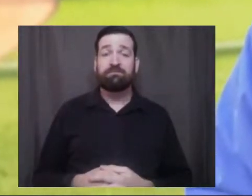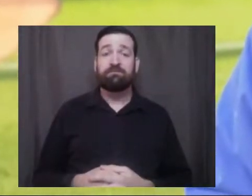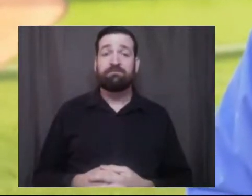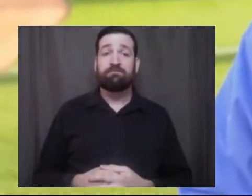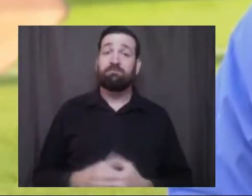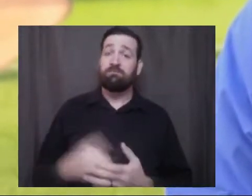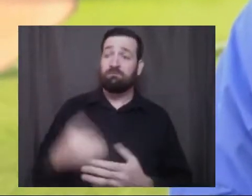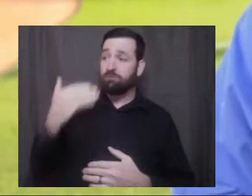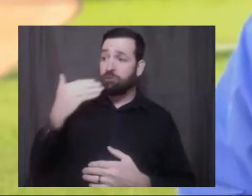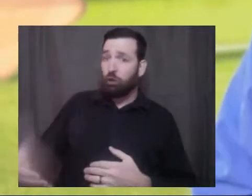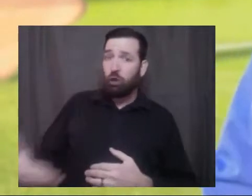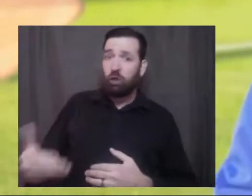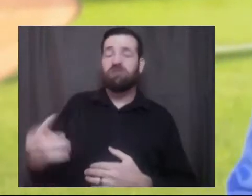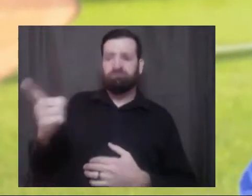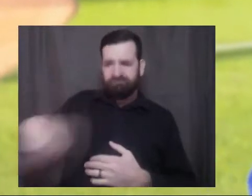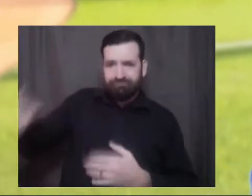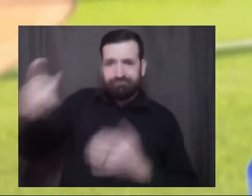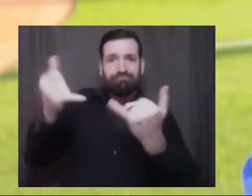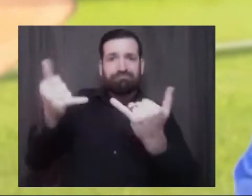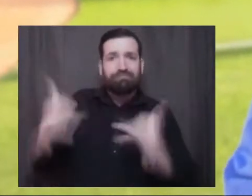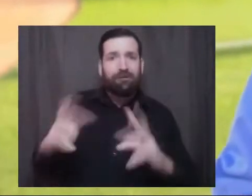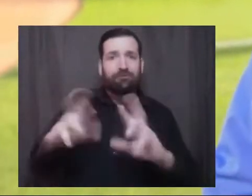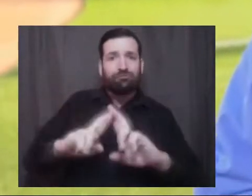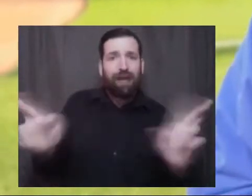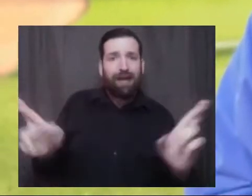guys are ready to go. Everyone's excited.